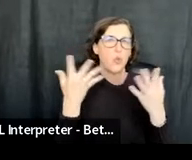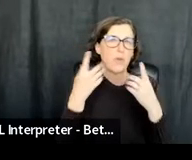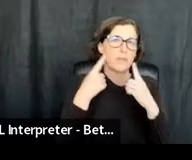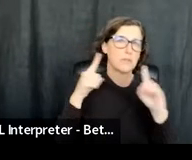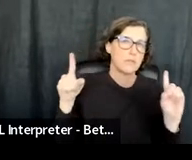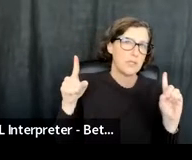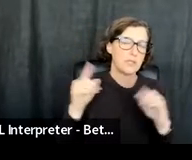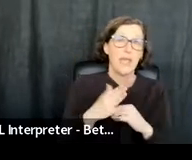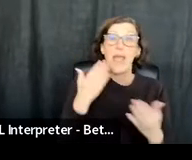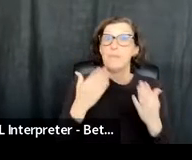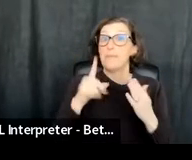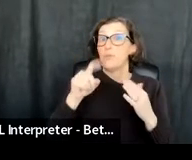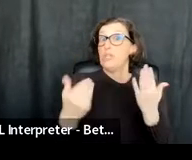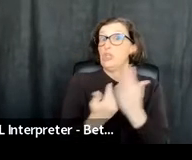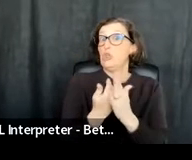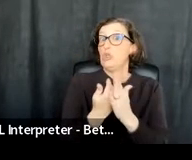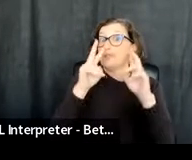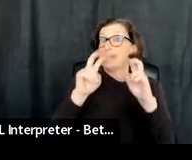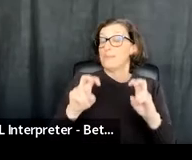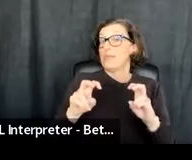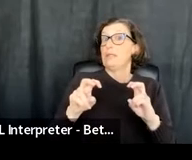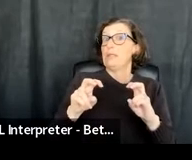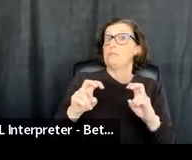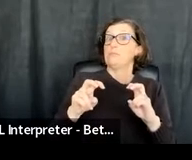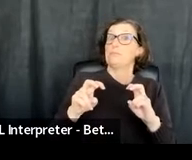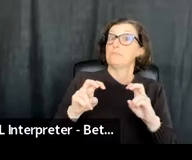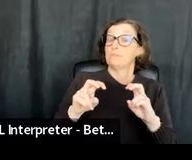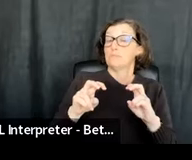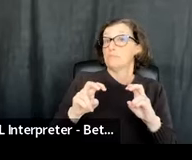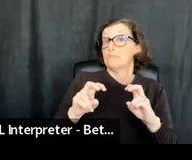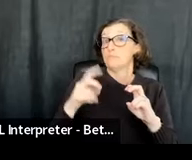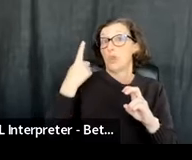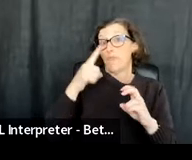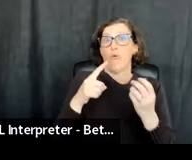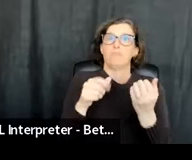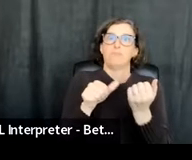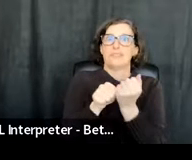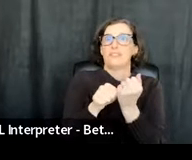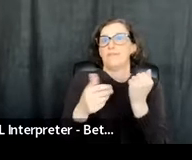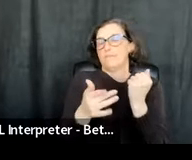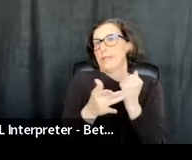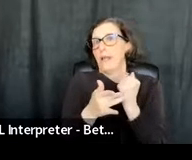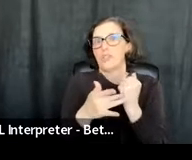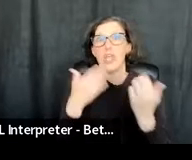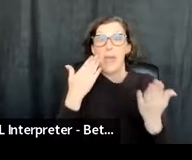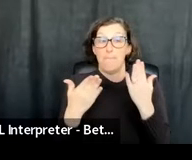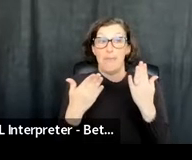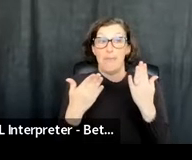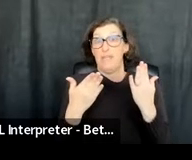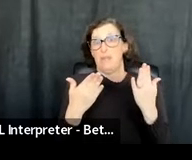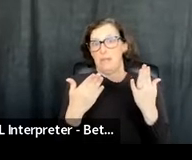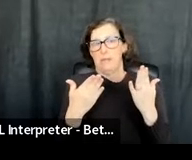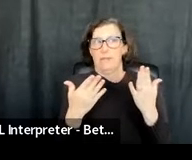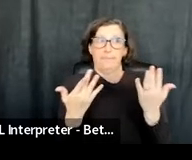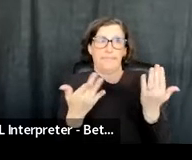do accessibility testing if we run into issues where it seems like the assistive technology software is having some